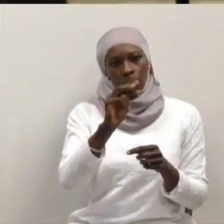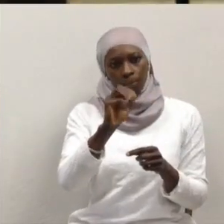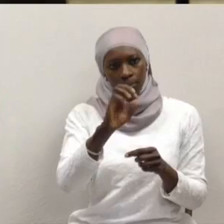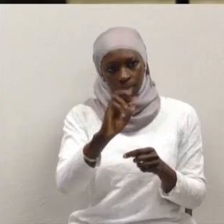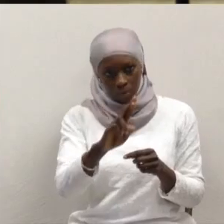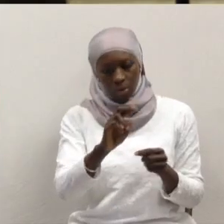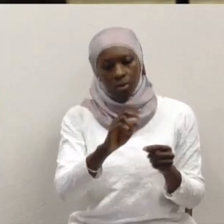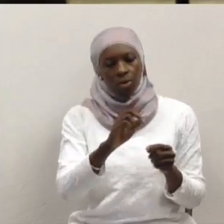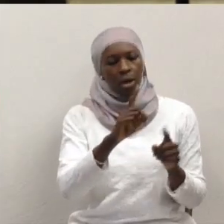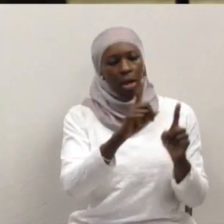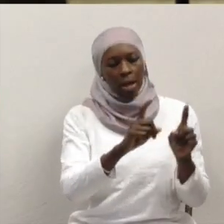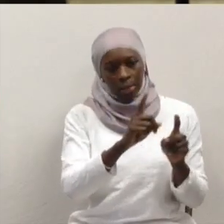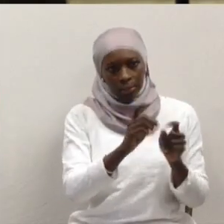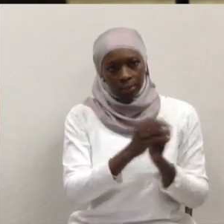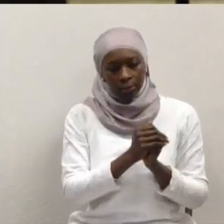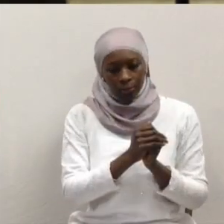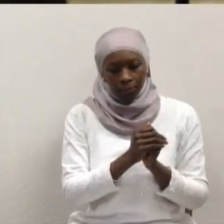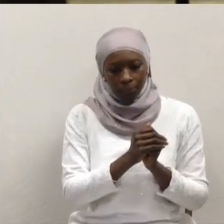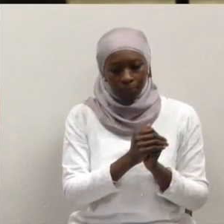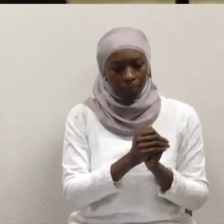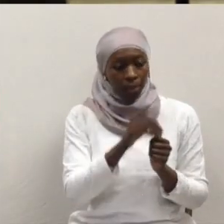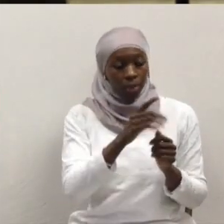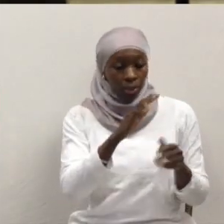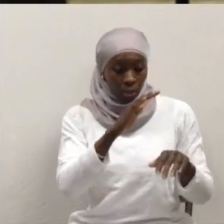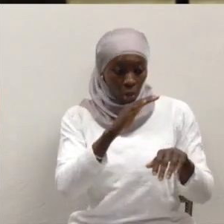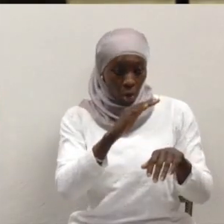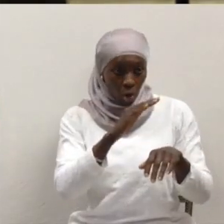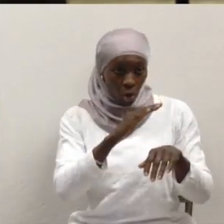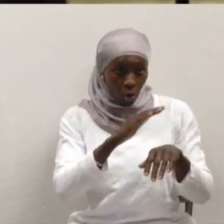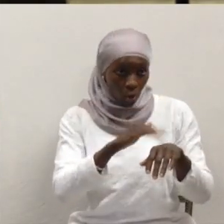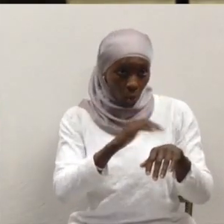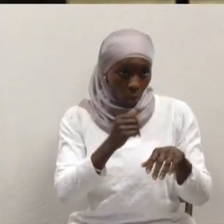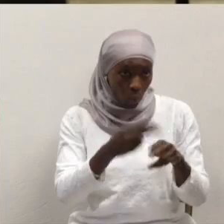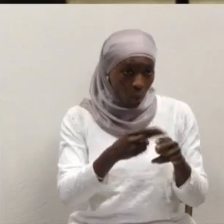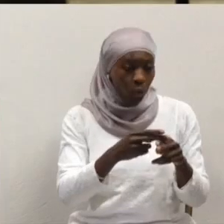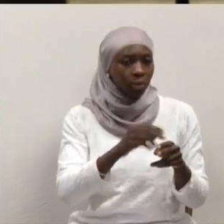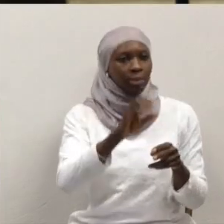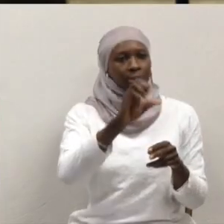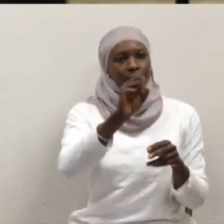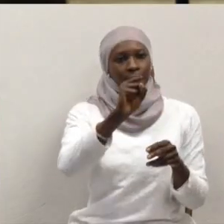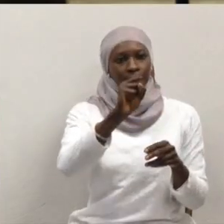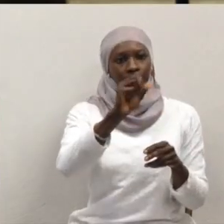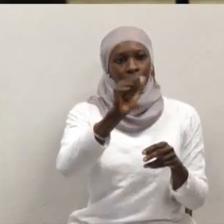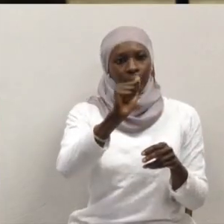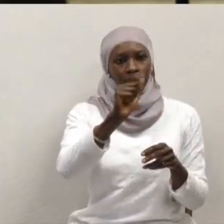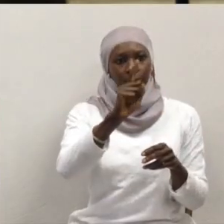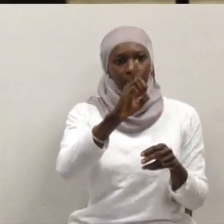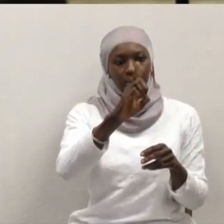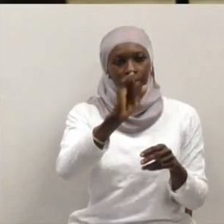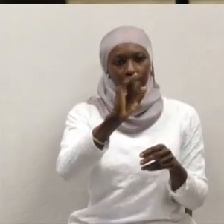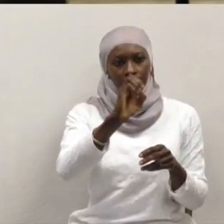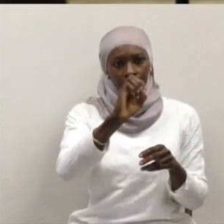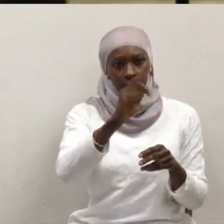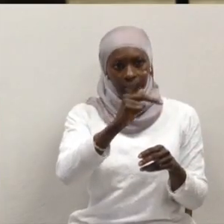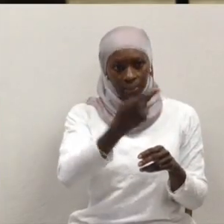answer him? Abu Bakr, who is called the Siddiq, the truthful and devout, committed,